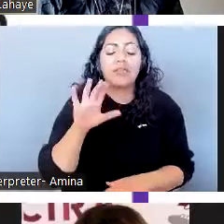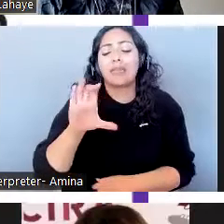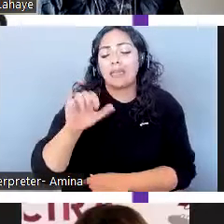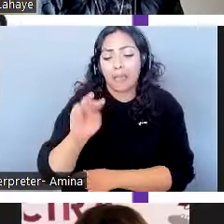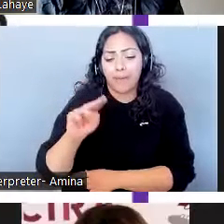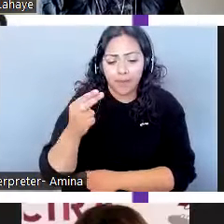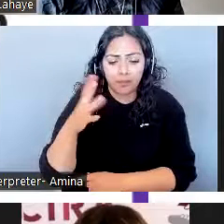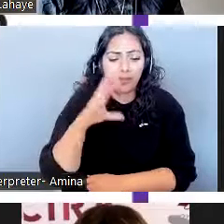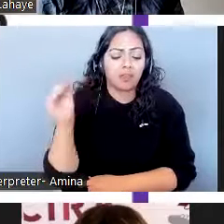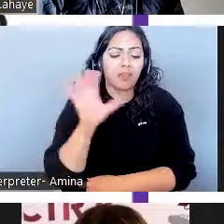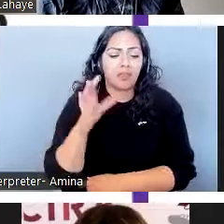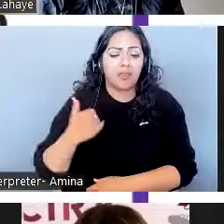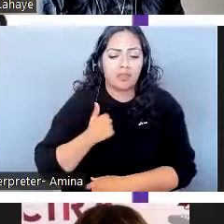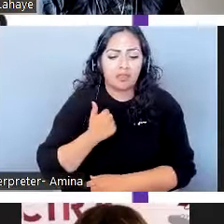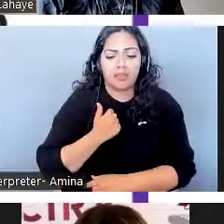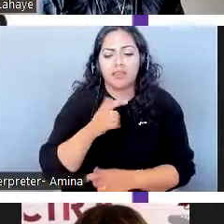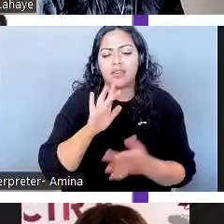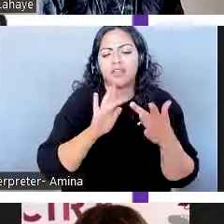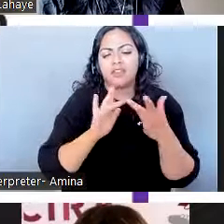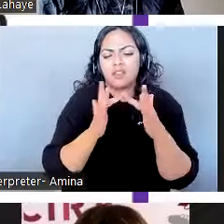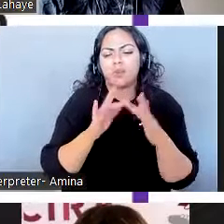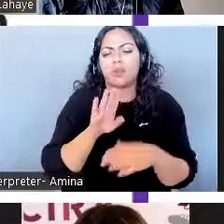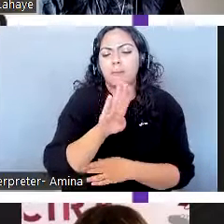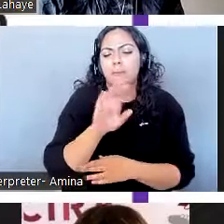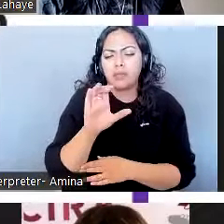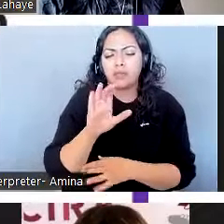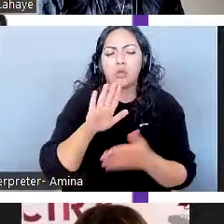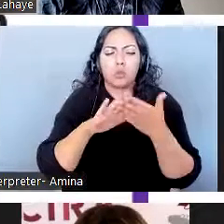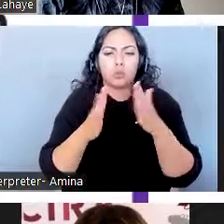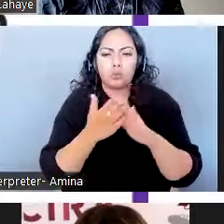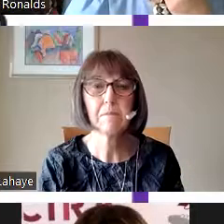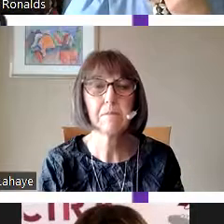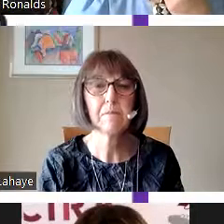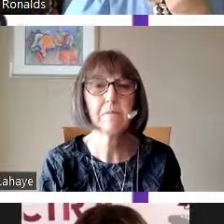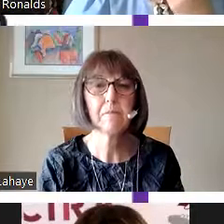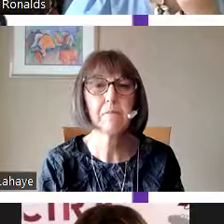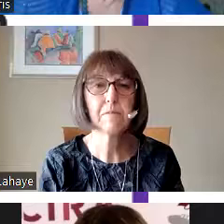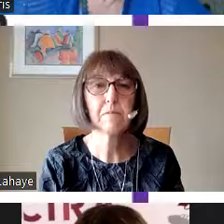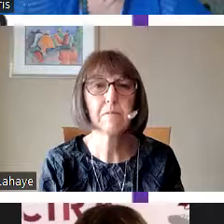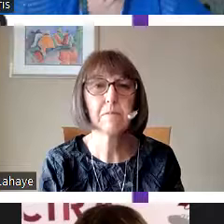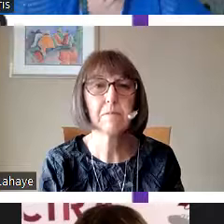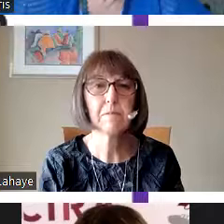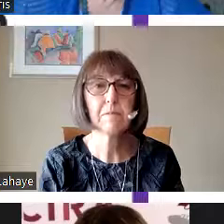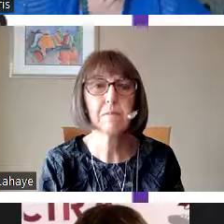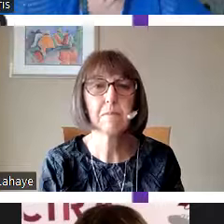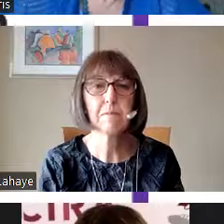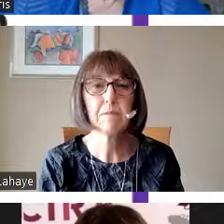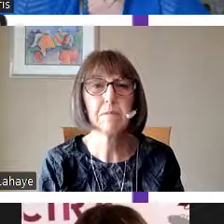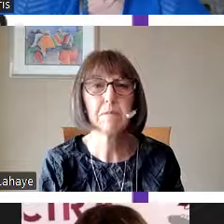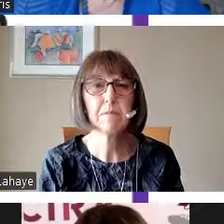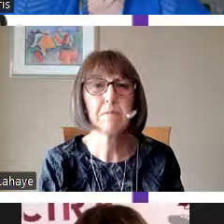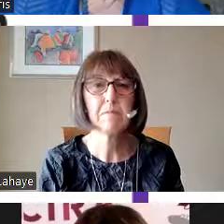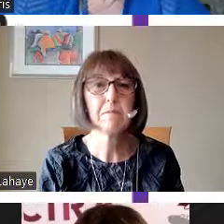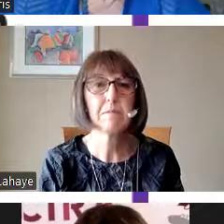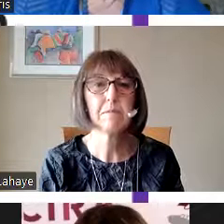Community Response Organizations webinar to celebrate June 15th for World Elder Abuse Awareness